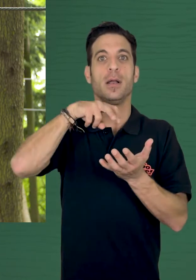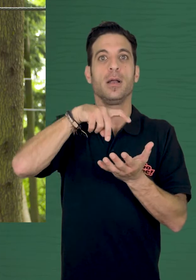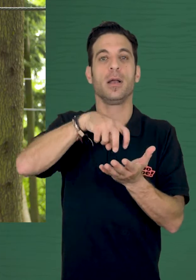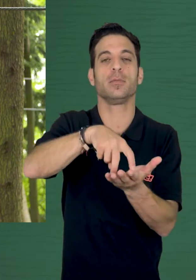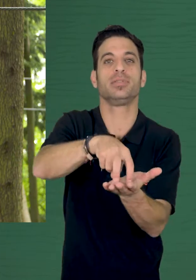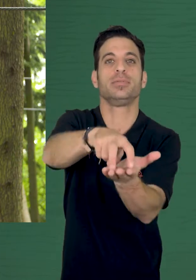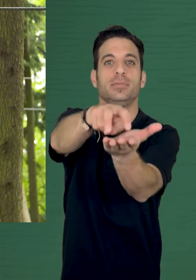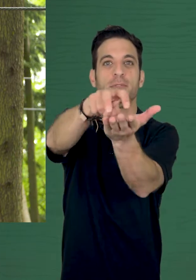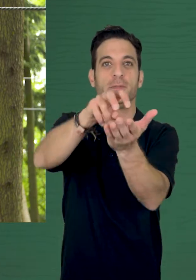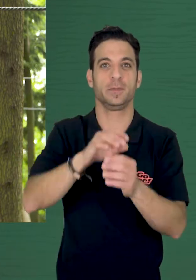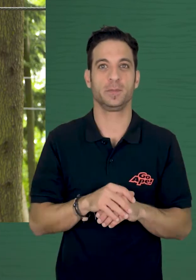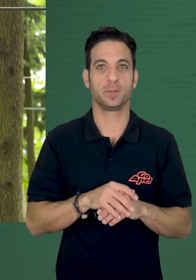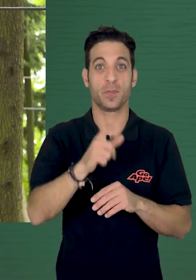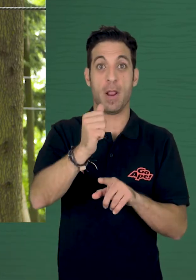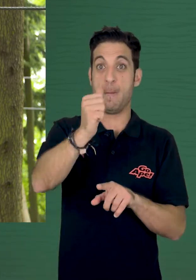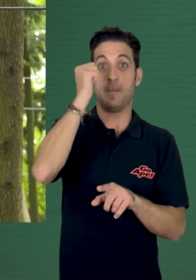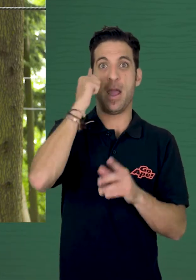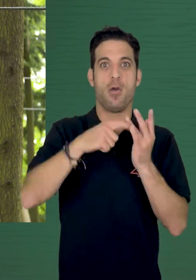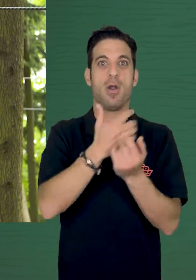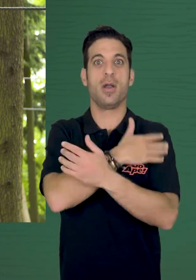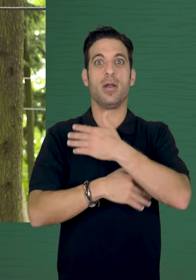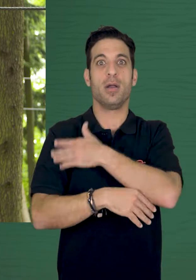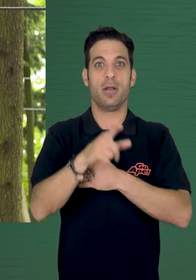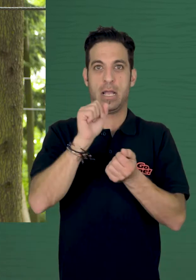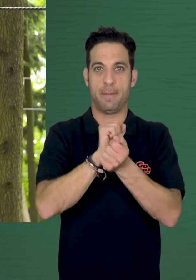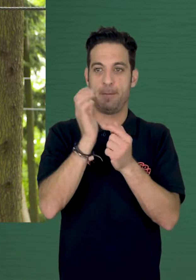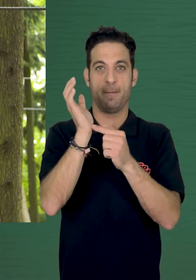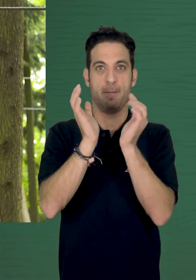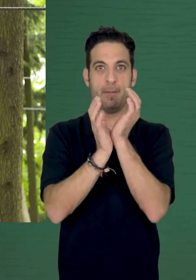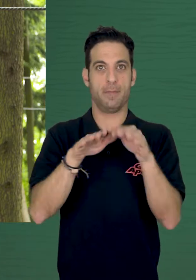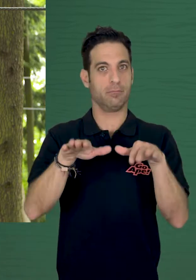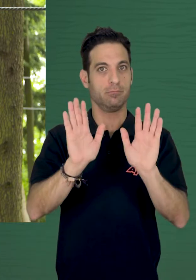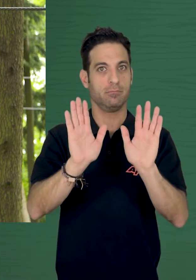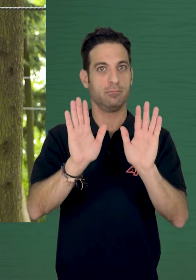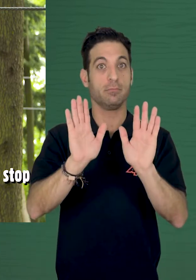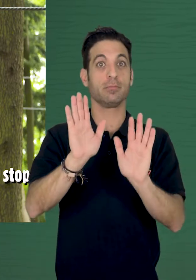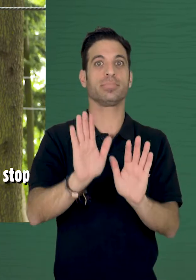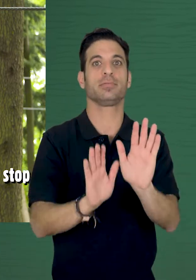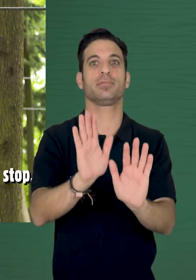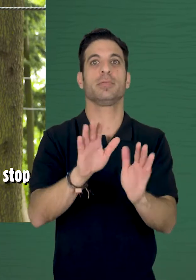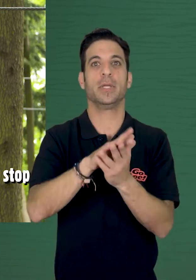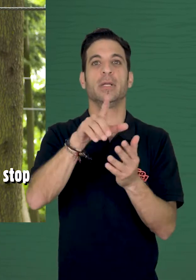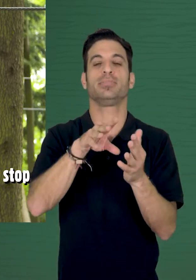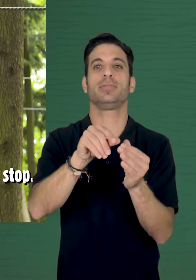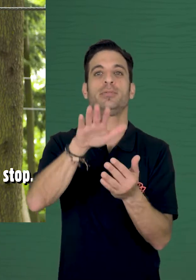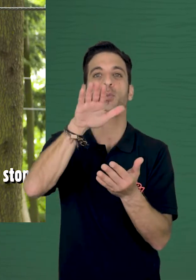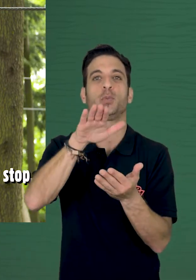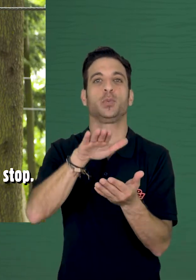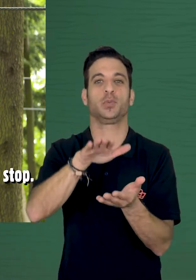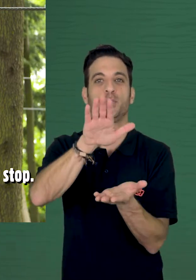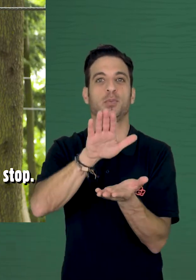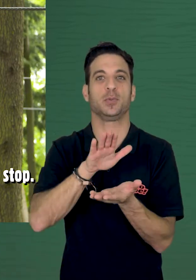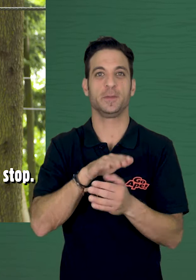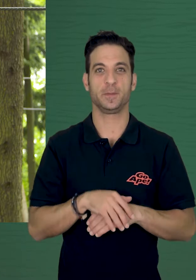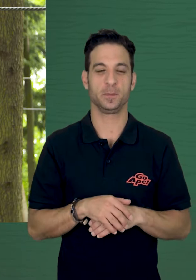run into it. If you do turn around to face sideways or backwards, keep your heels down, drag along in the wood chip, you'll slow down gently